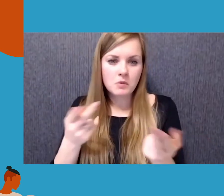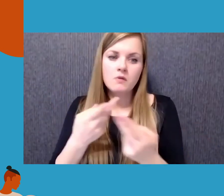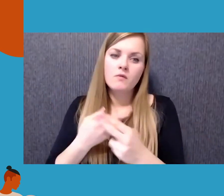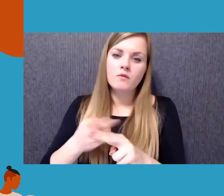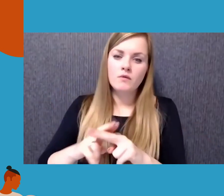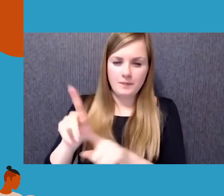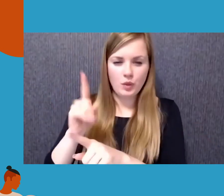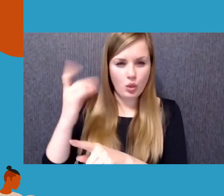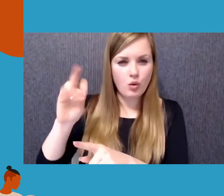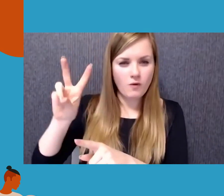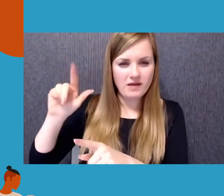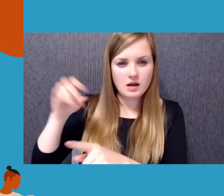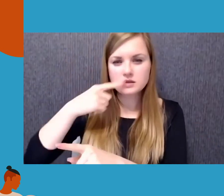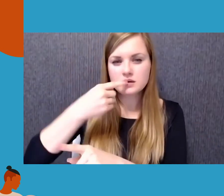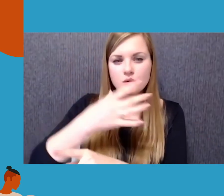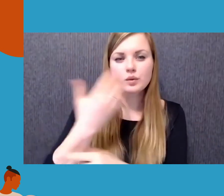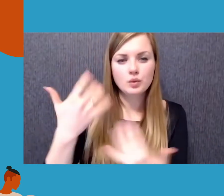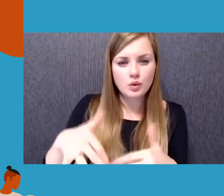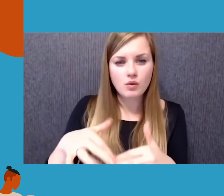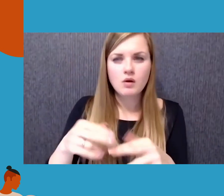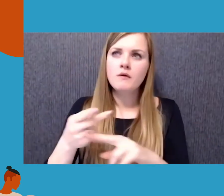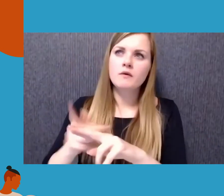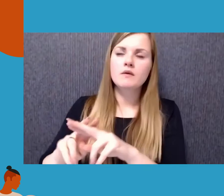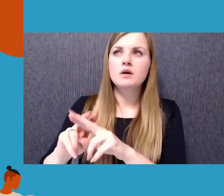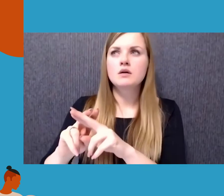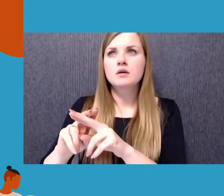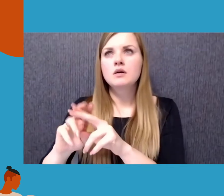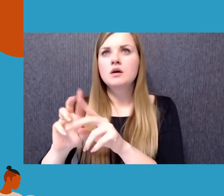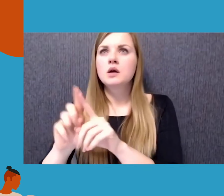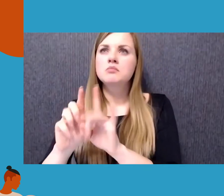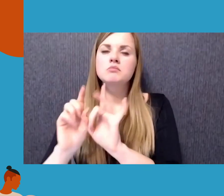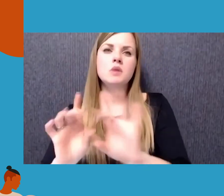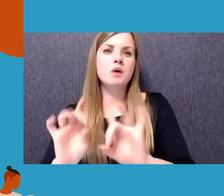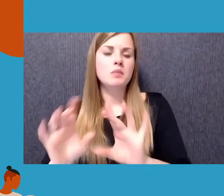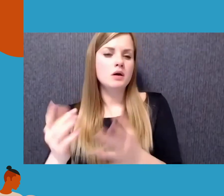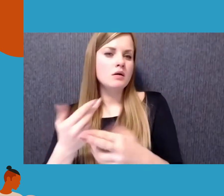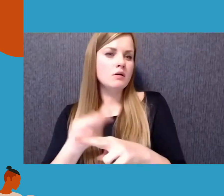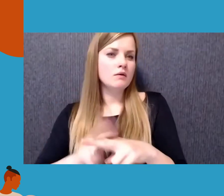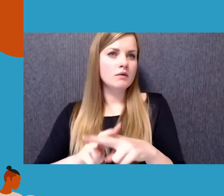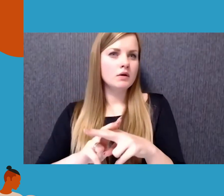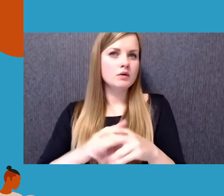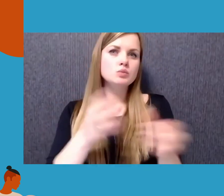rulings from the state not to launch the investigation.